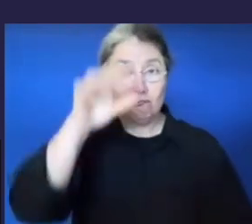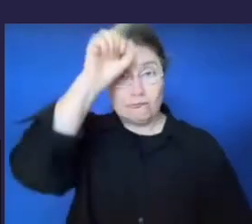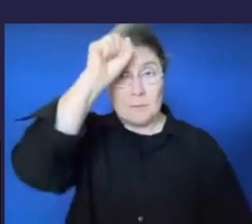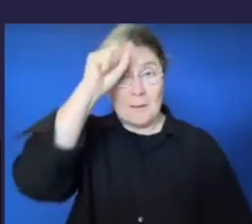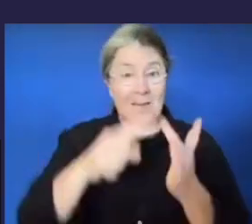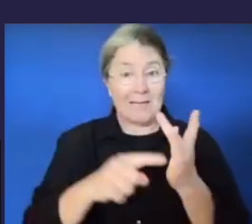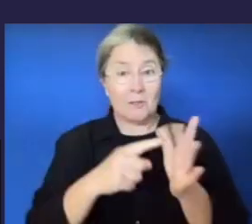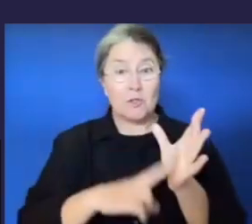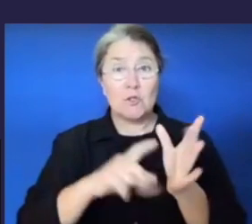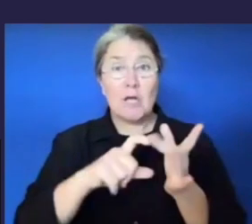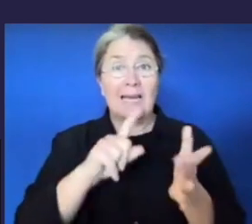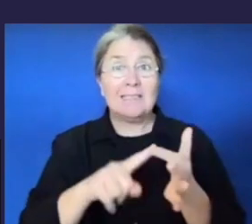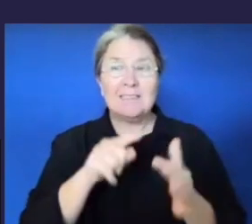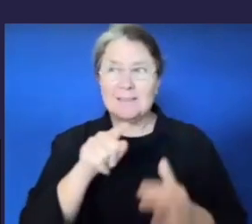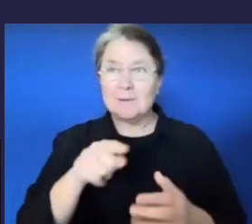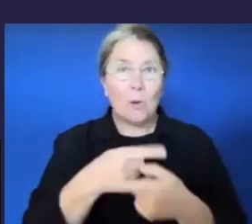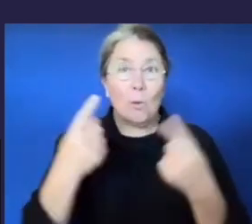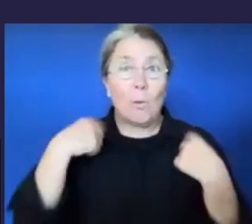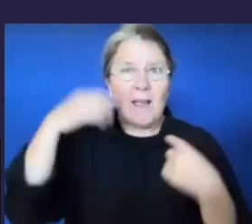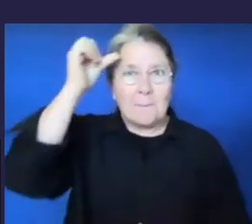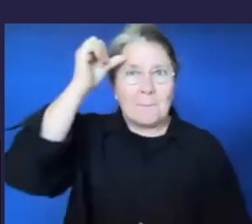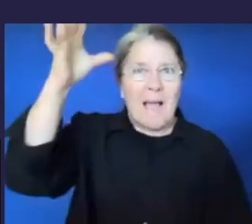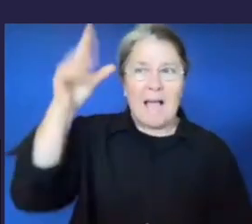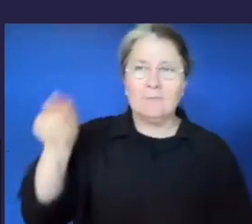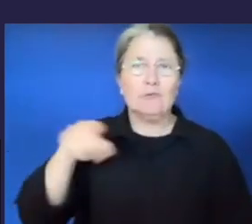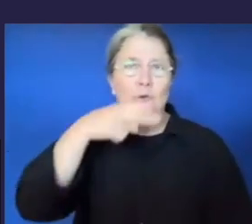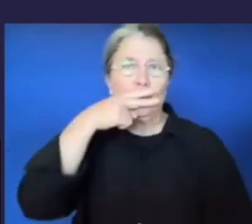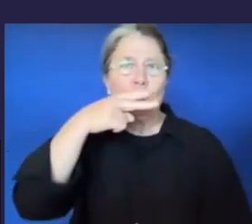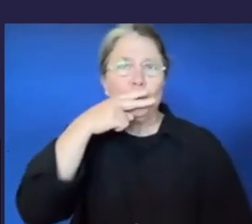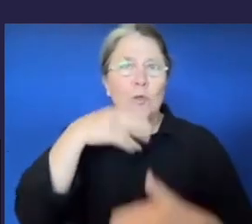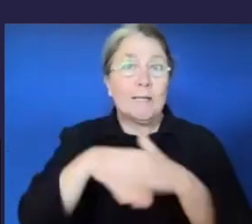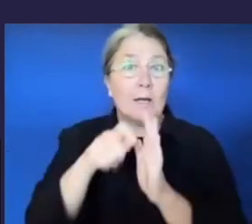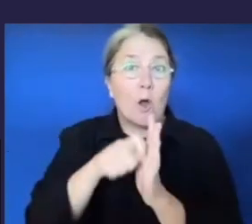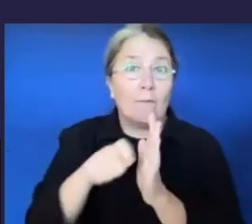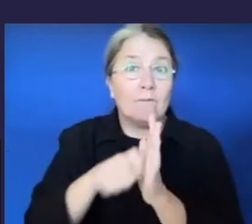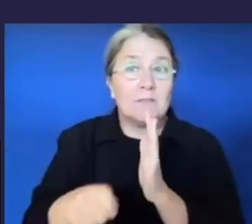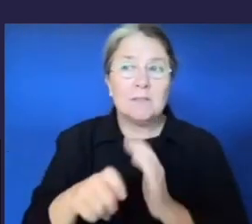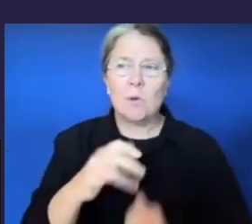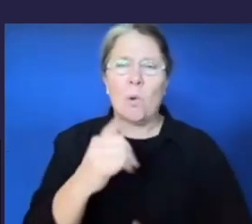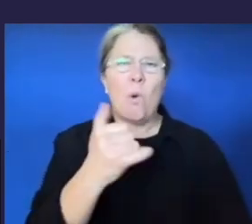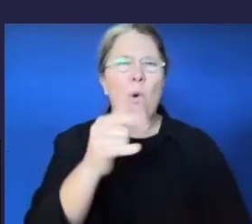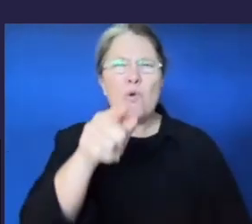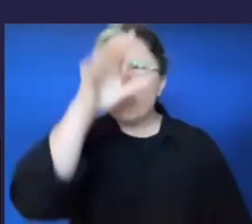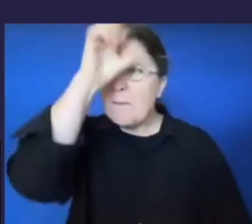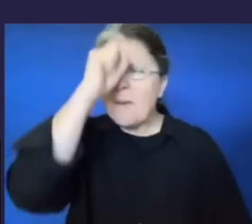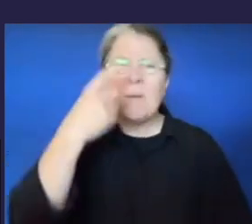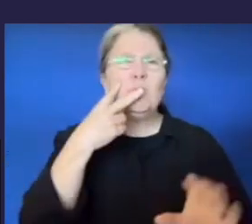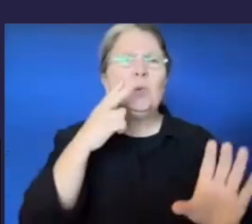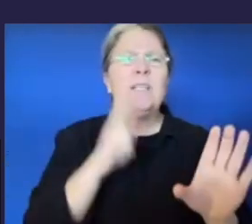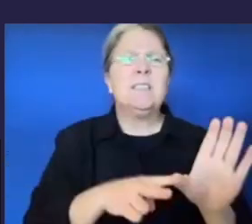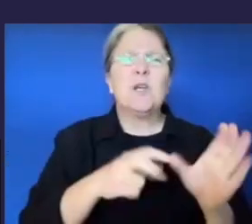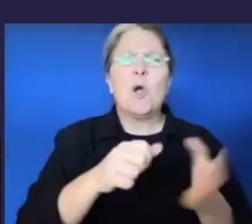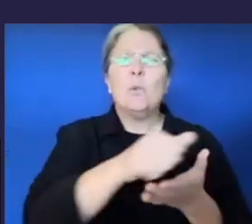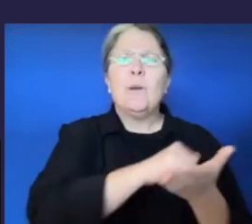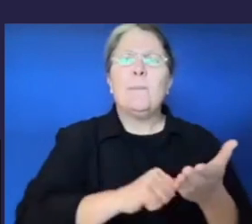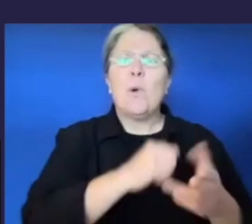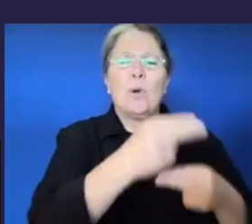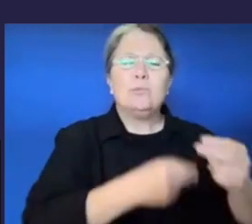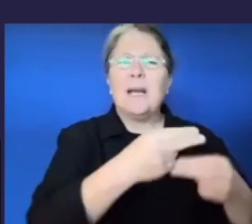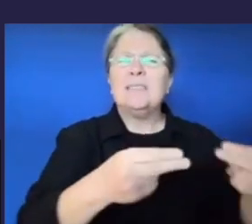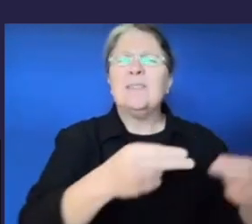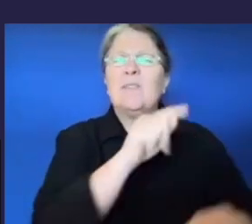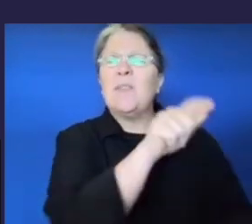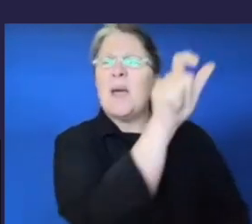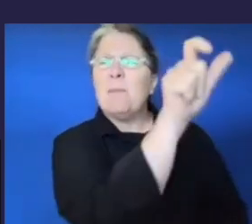office? Or 2 years ago, we got that gift for Abby, and so on. Social activities, celebrations,